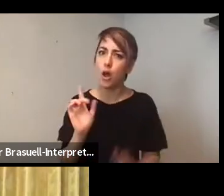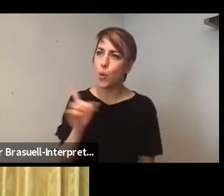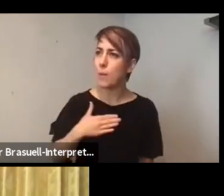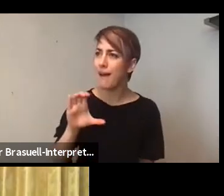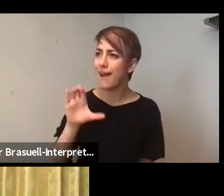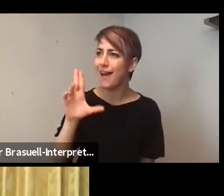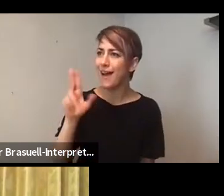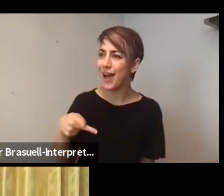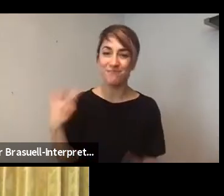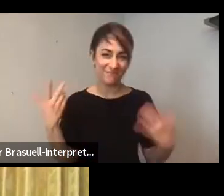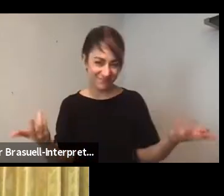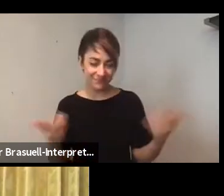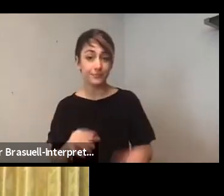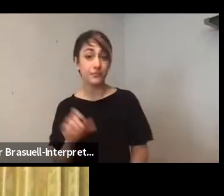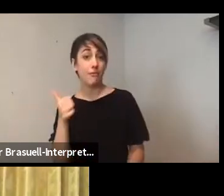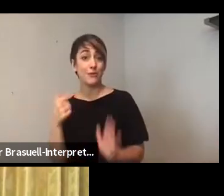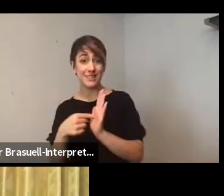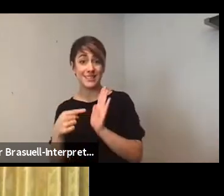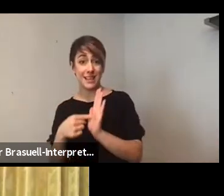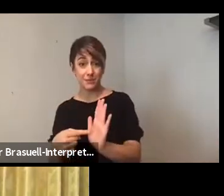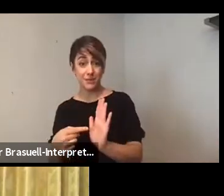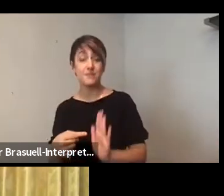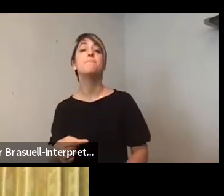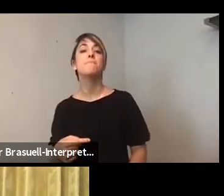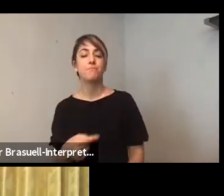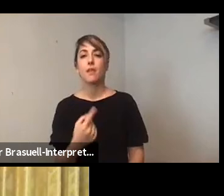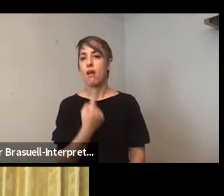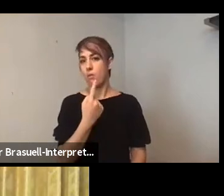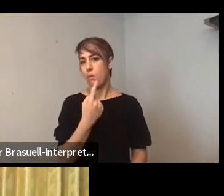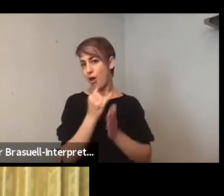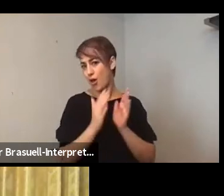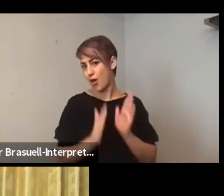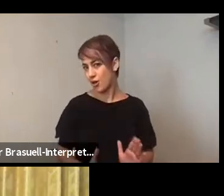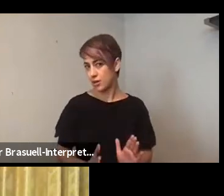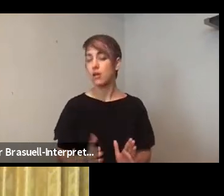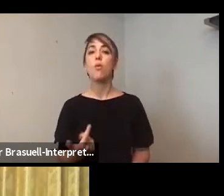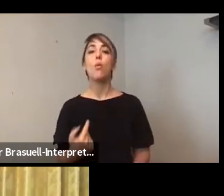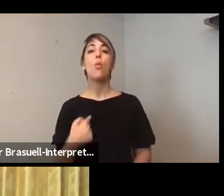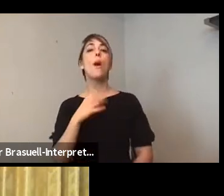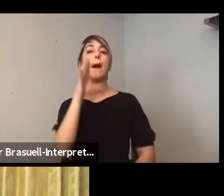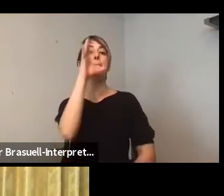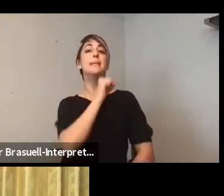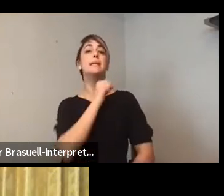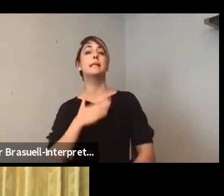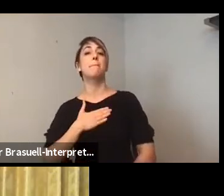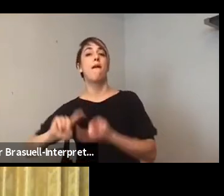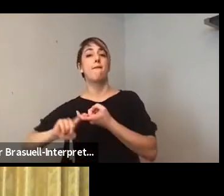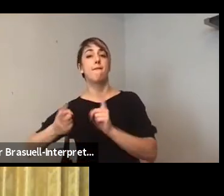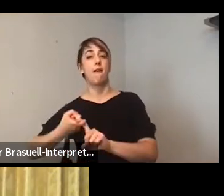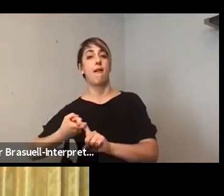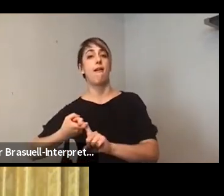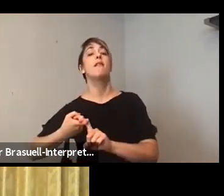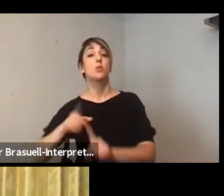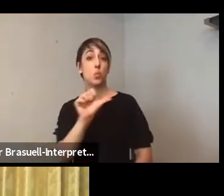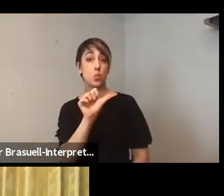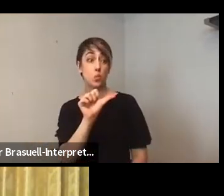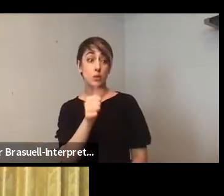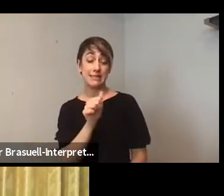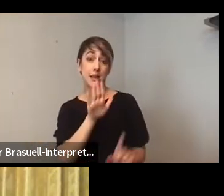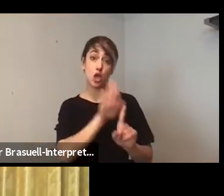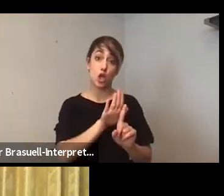was missing her friends, and so she asked 10 of her friends if they could pick a place that was in biking distance to where she